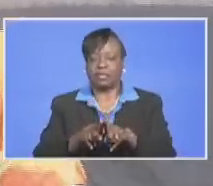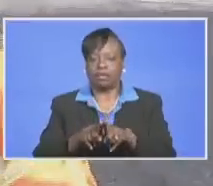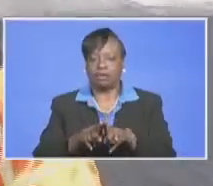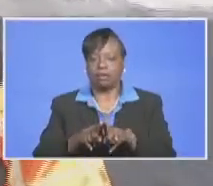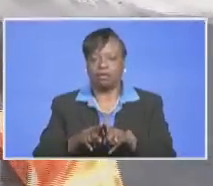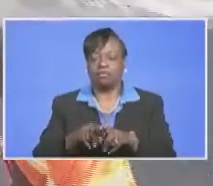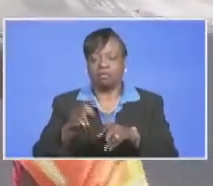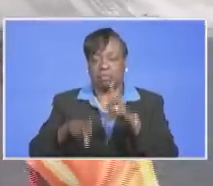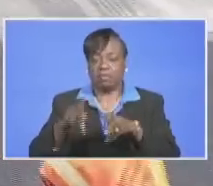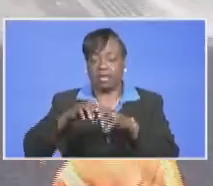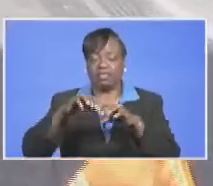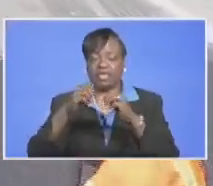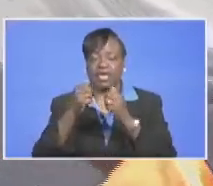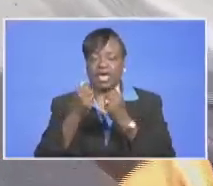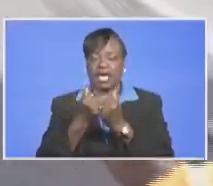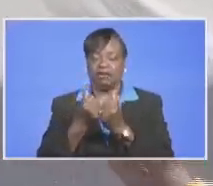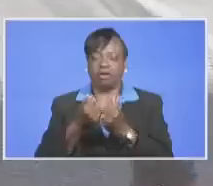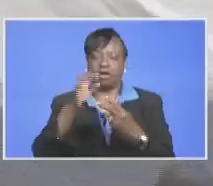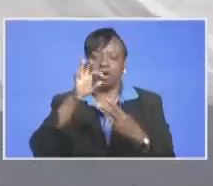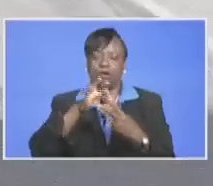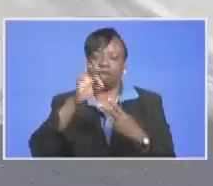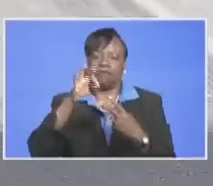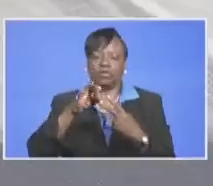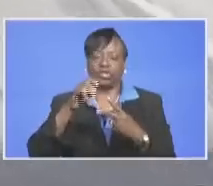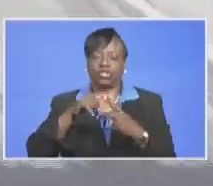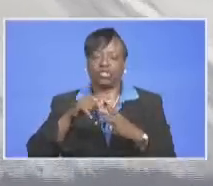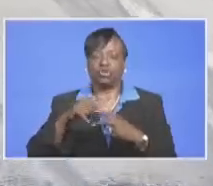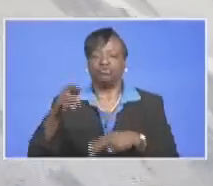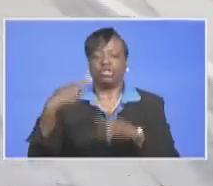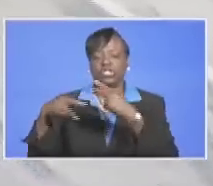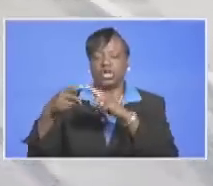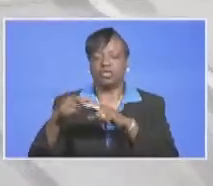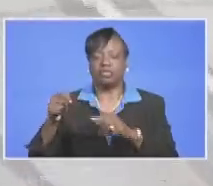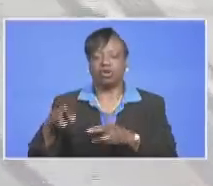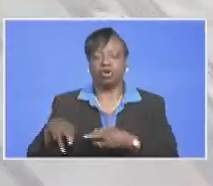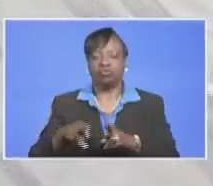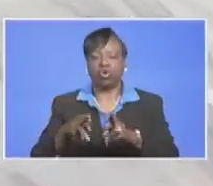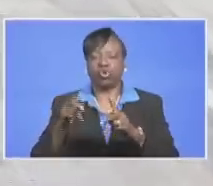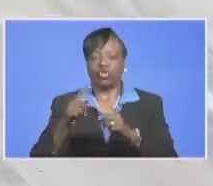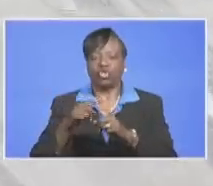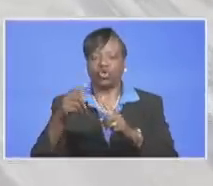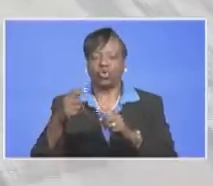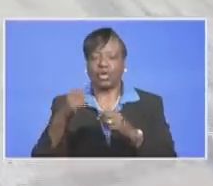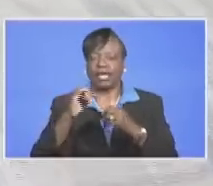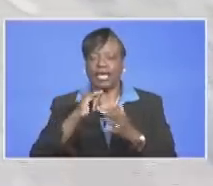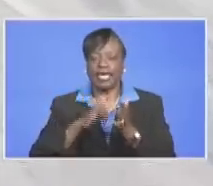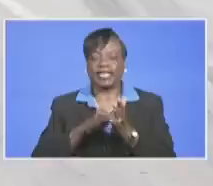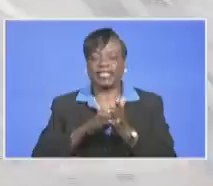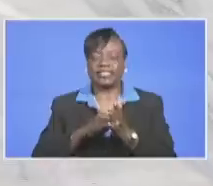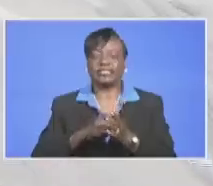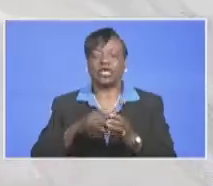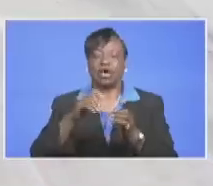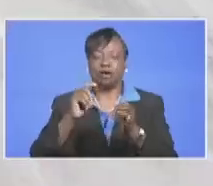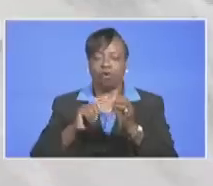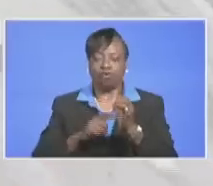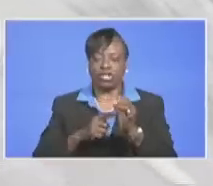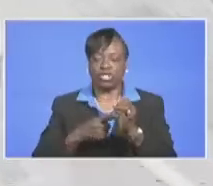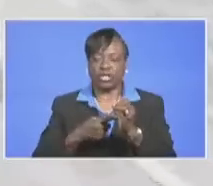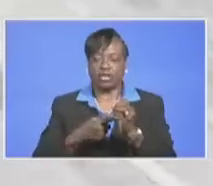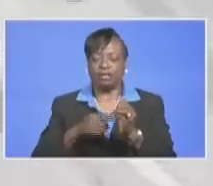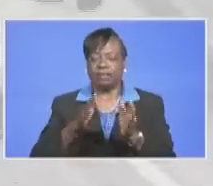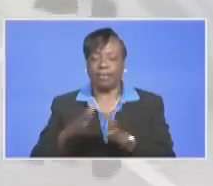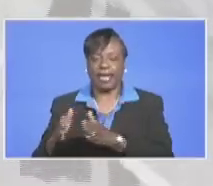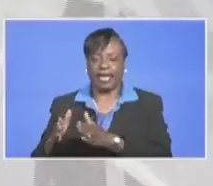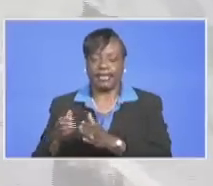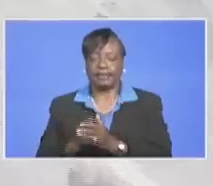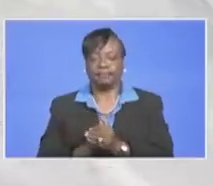of Works engineers voted unanimously to return the road to its original plan with a cul-de-sac. Minister Bannister says the ministry is